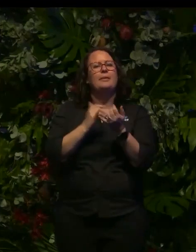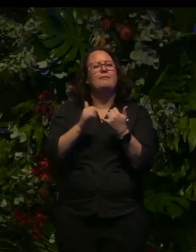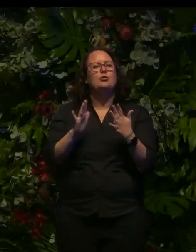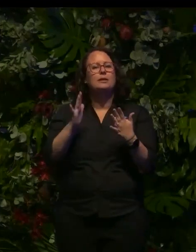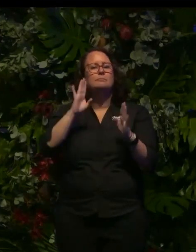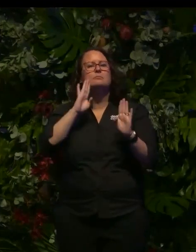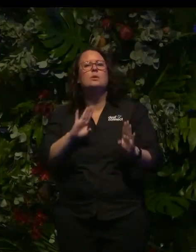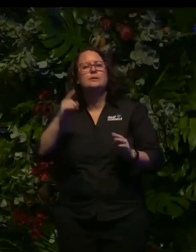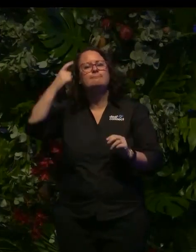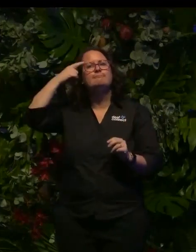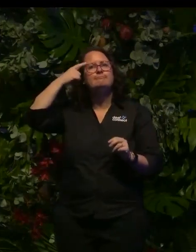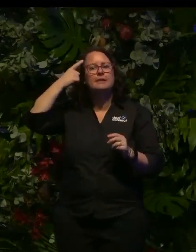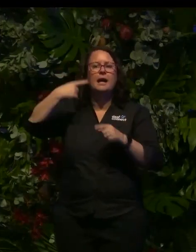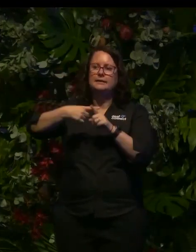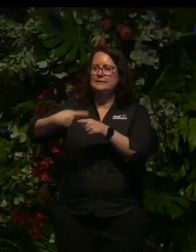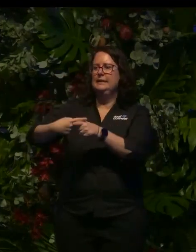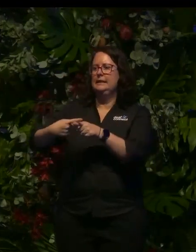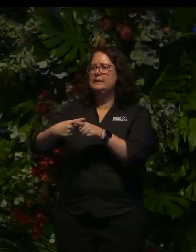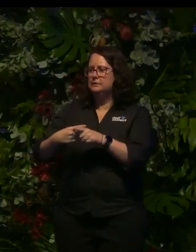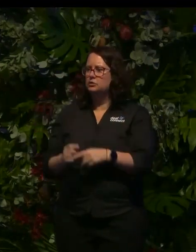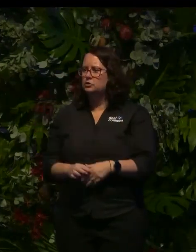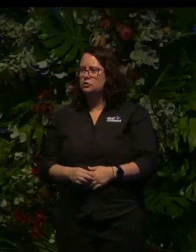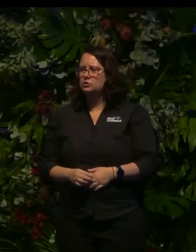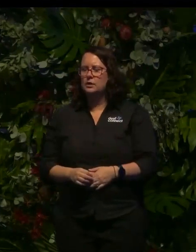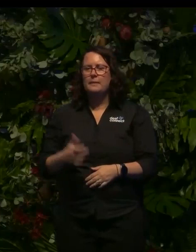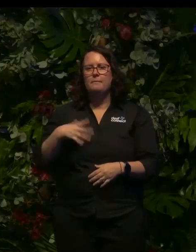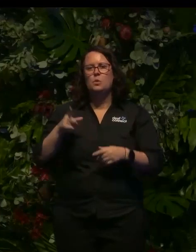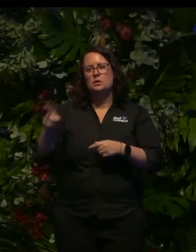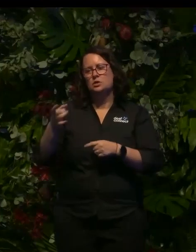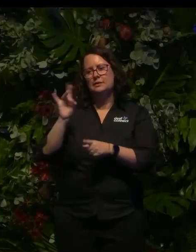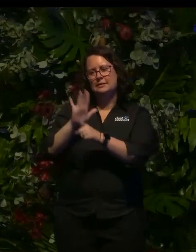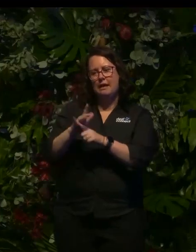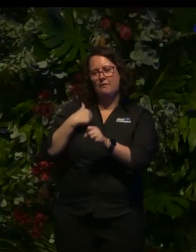as in English, because she was raised